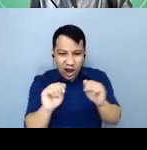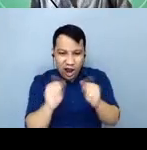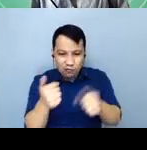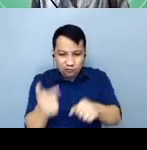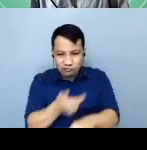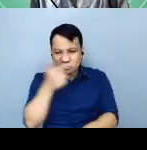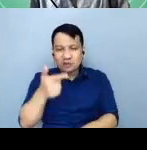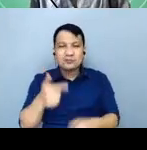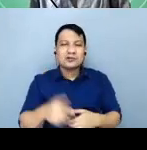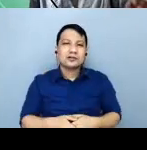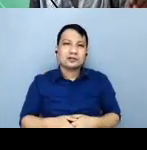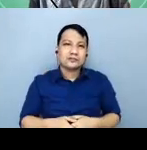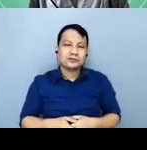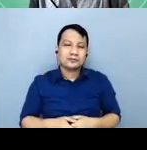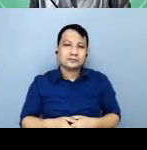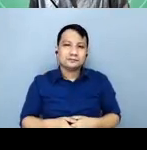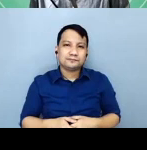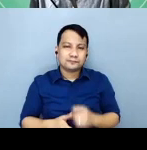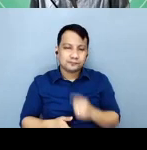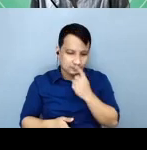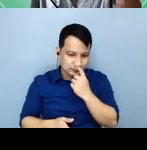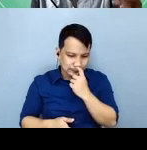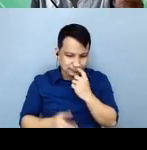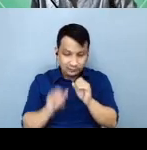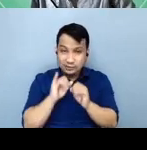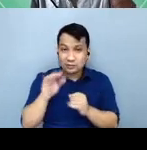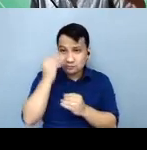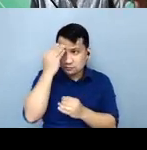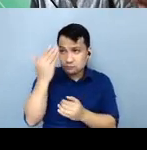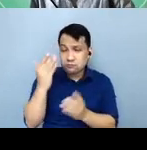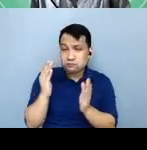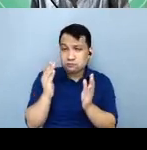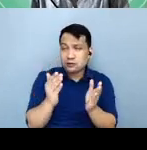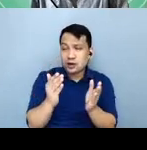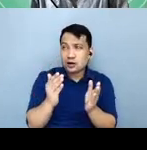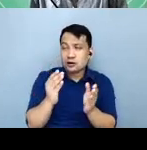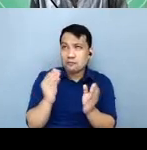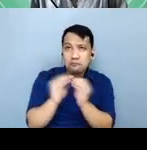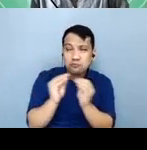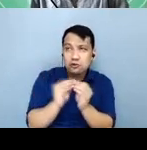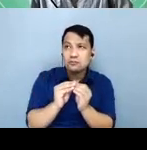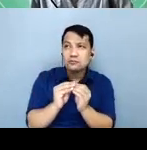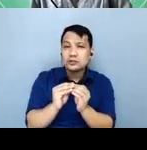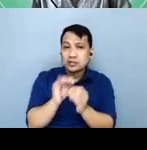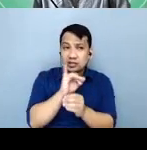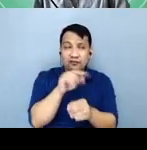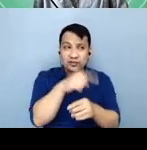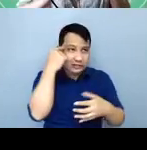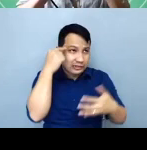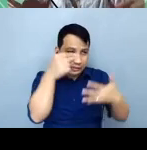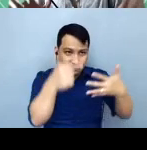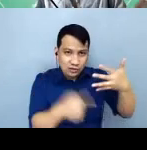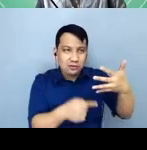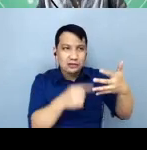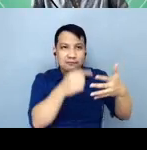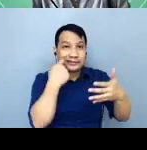look at how you can improve it, then you can find ways to access or to take advantage of more sustainable practices. A